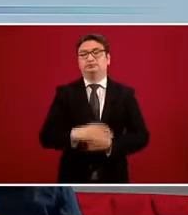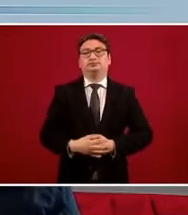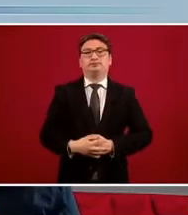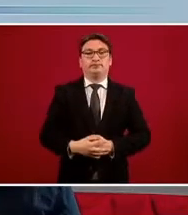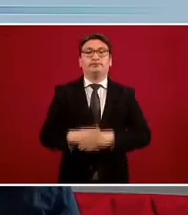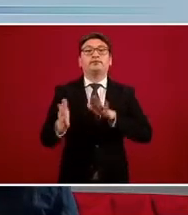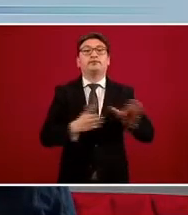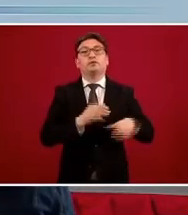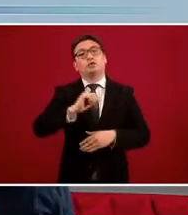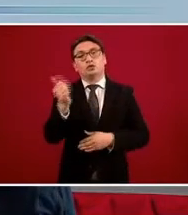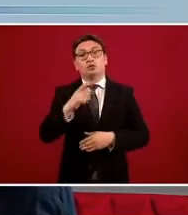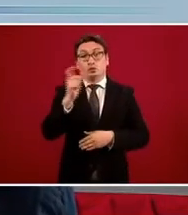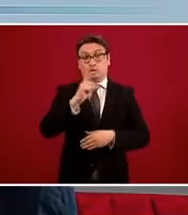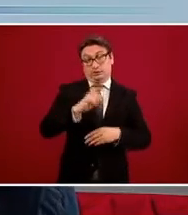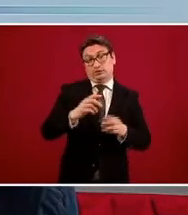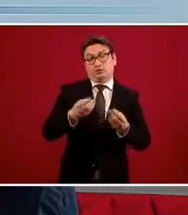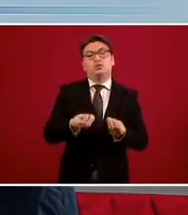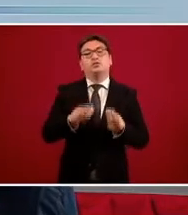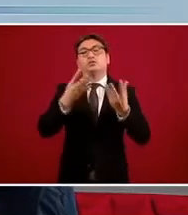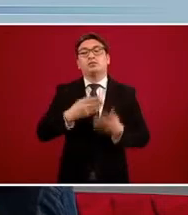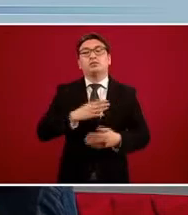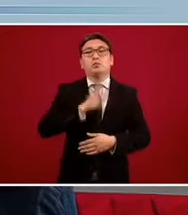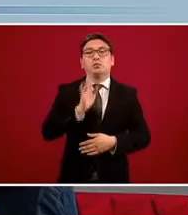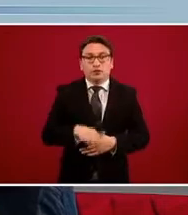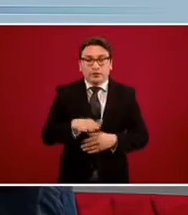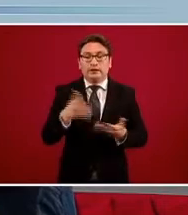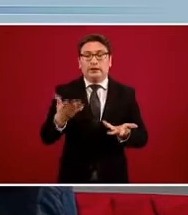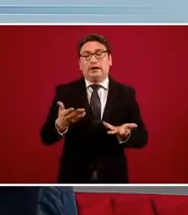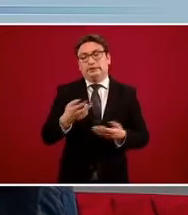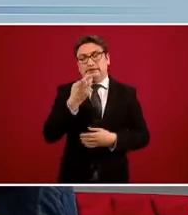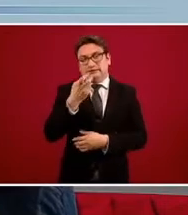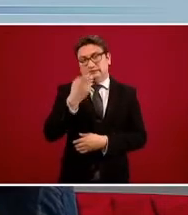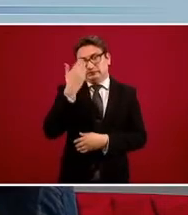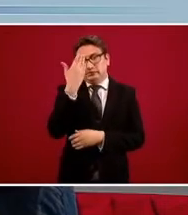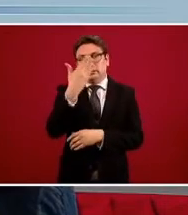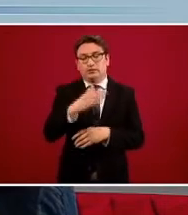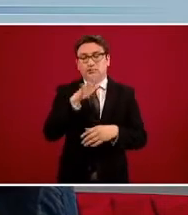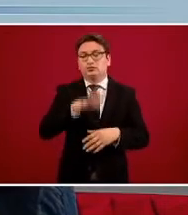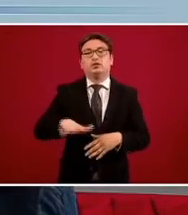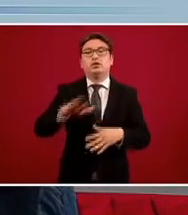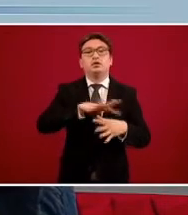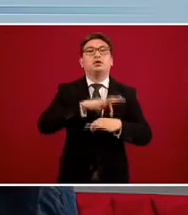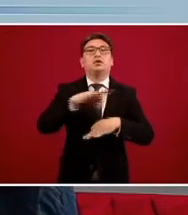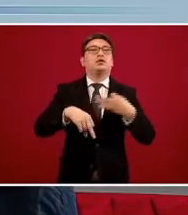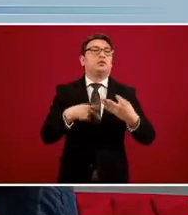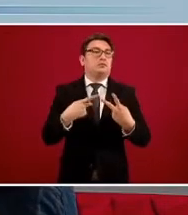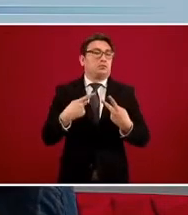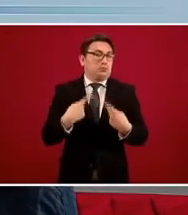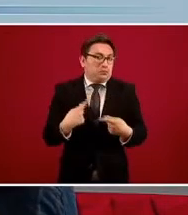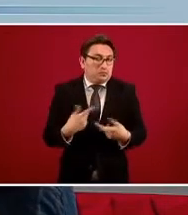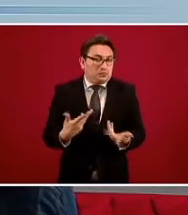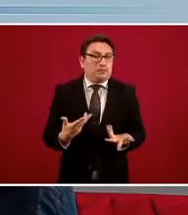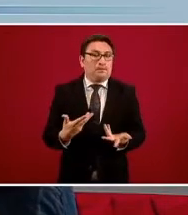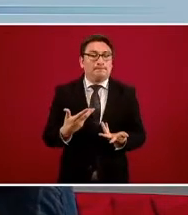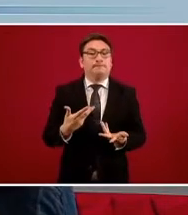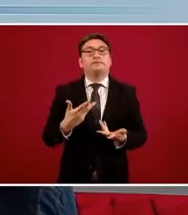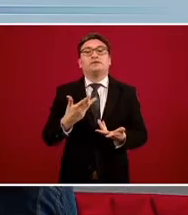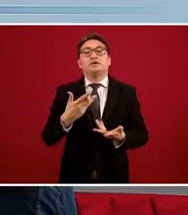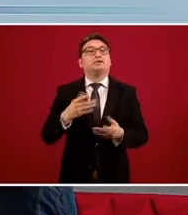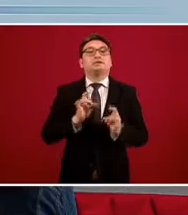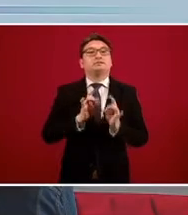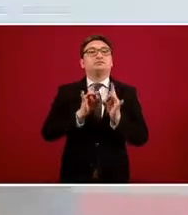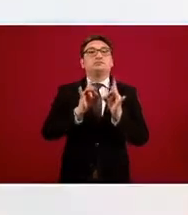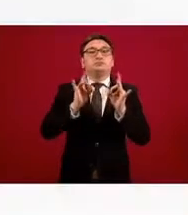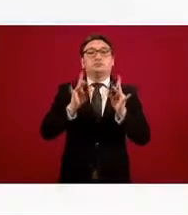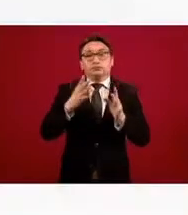take, the higher the probability of you going into a severe state